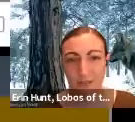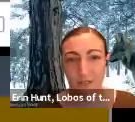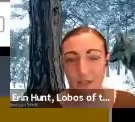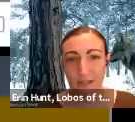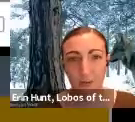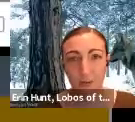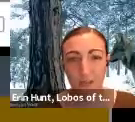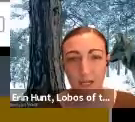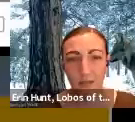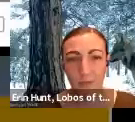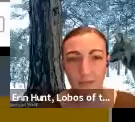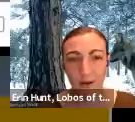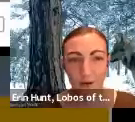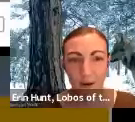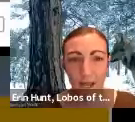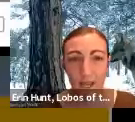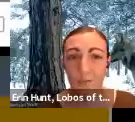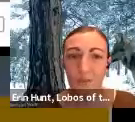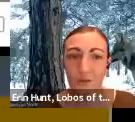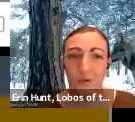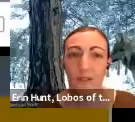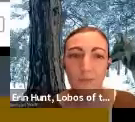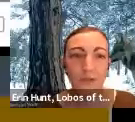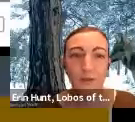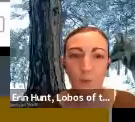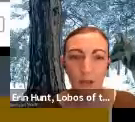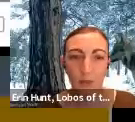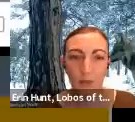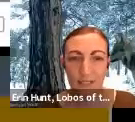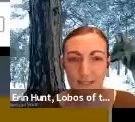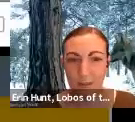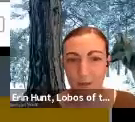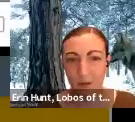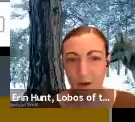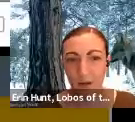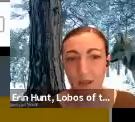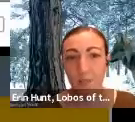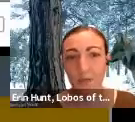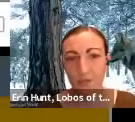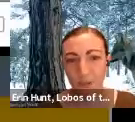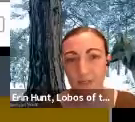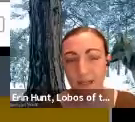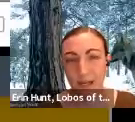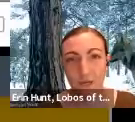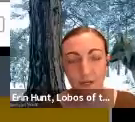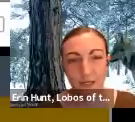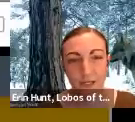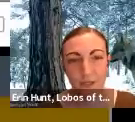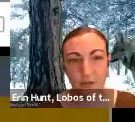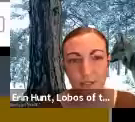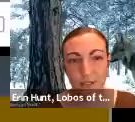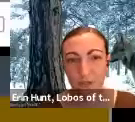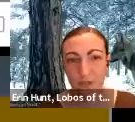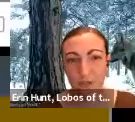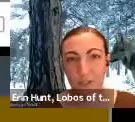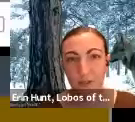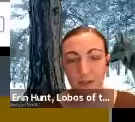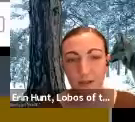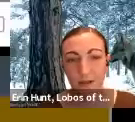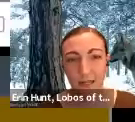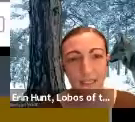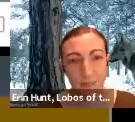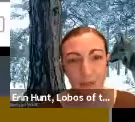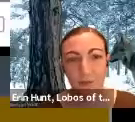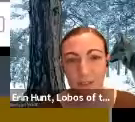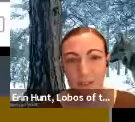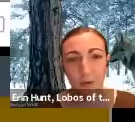species native to the Southwest and Mexico, and restoring them to the wild places they belong preserves the natural heritage of this unique